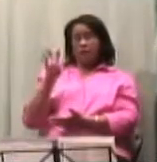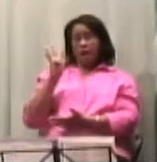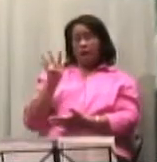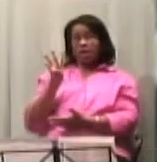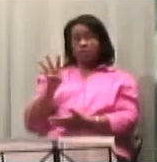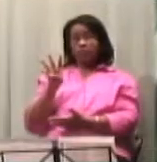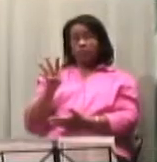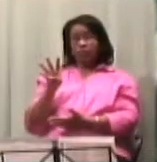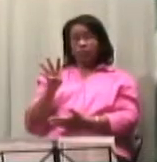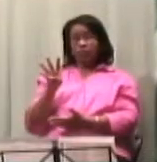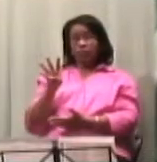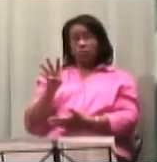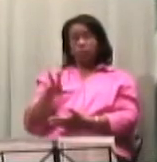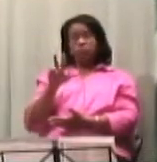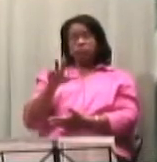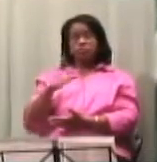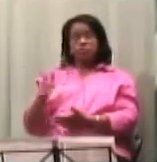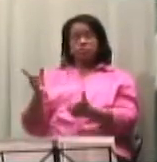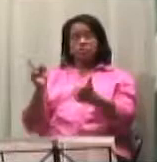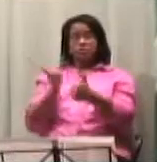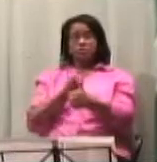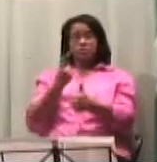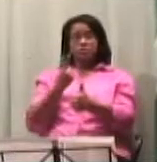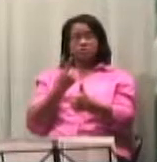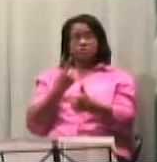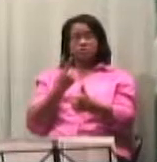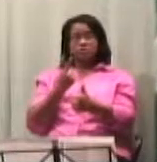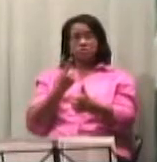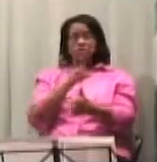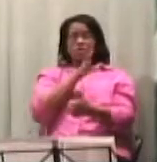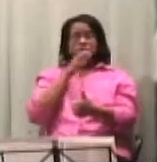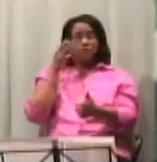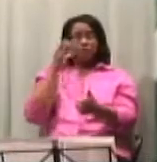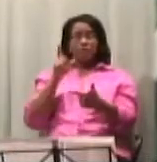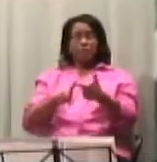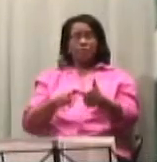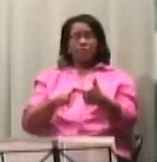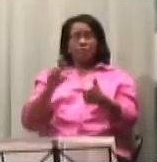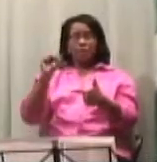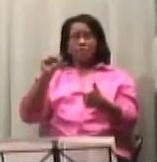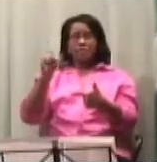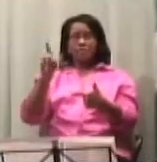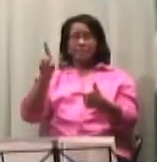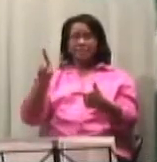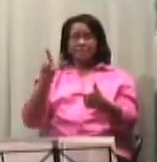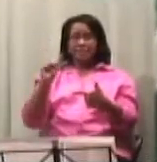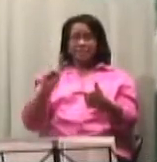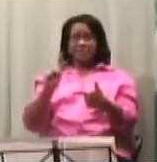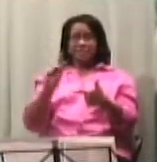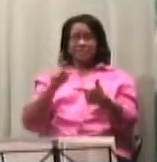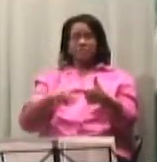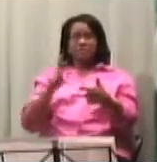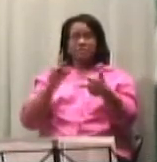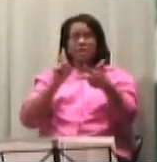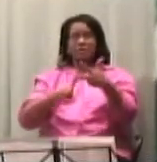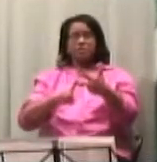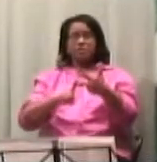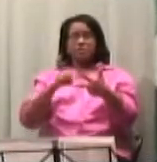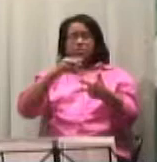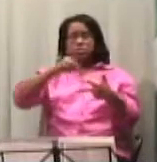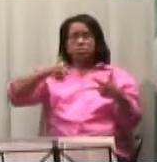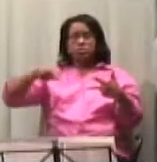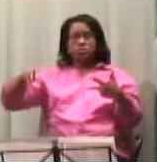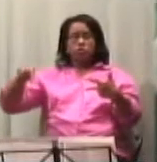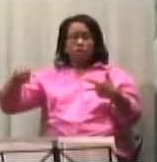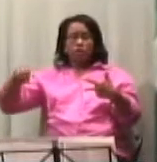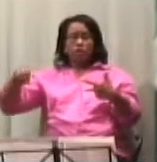The elements are the sower, the seed, and the soil. The four